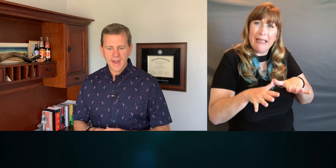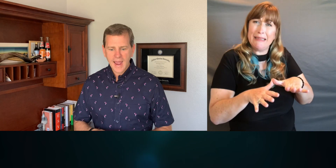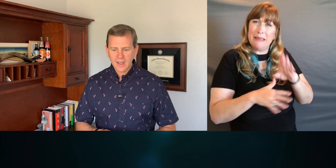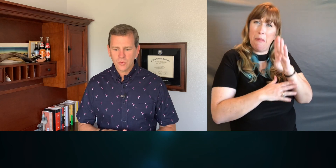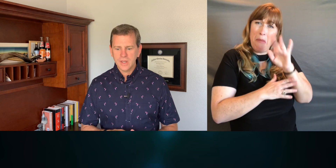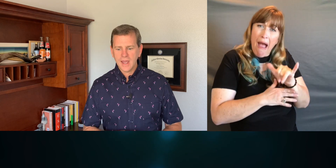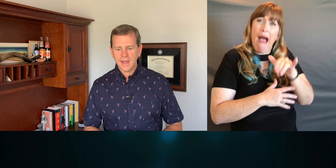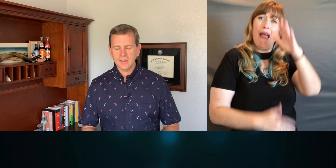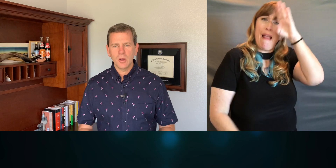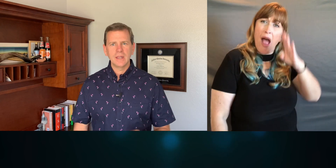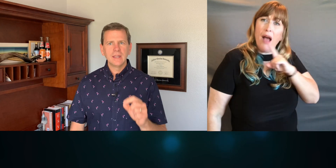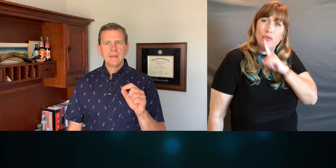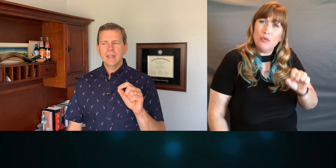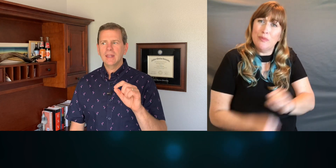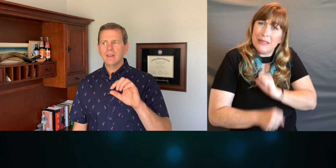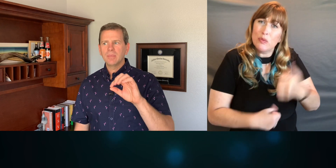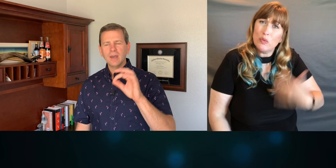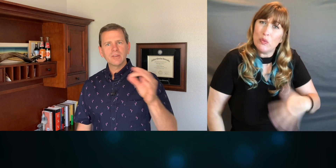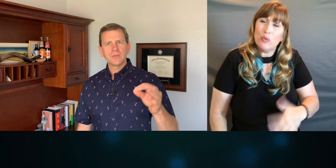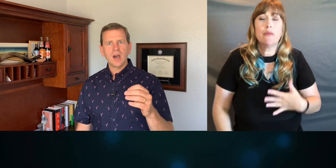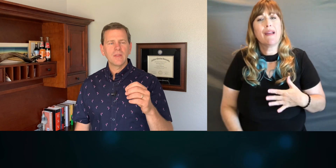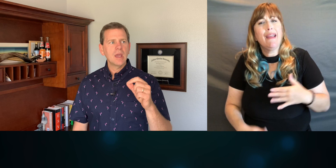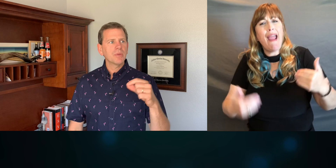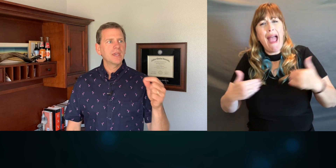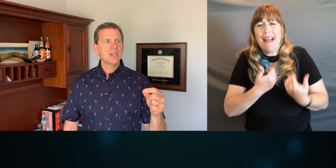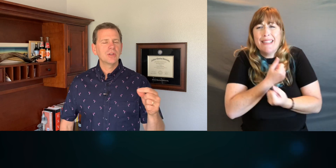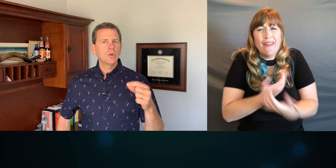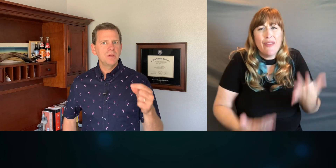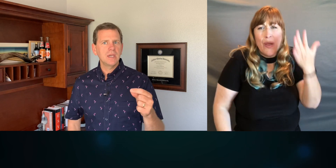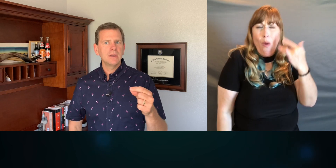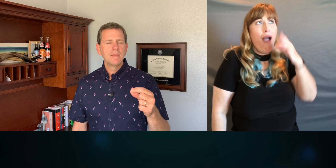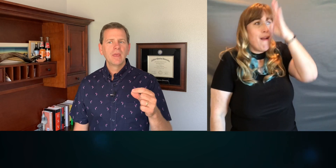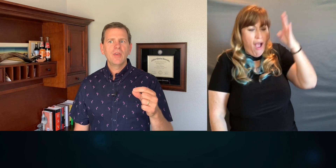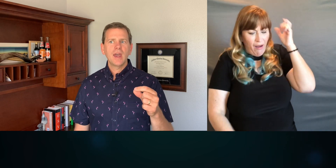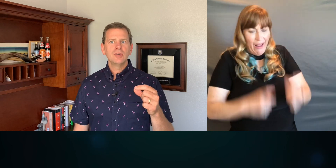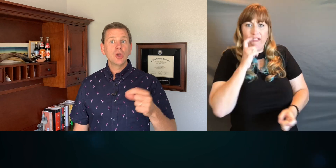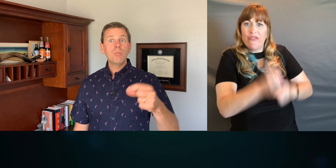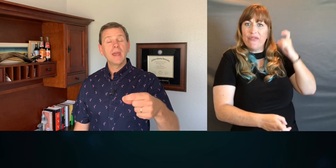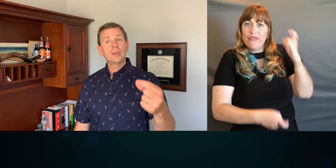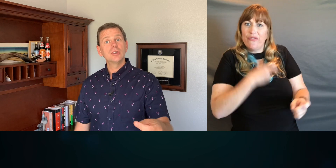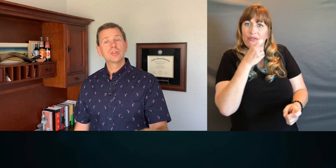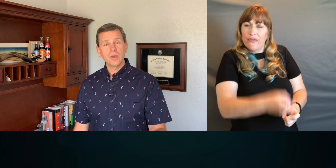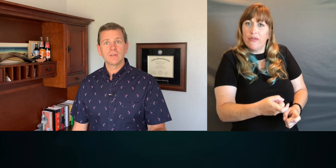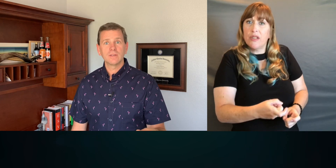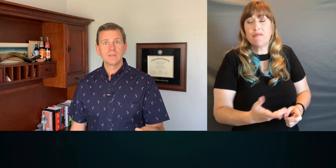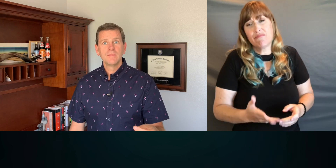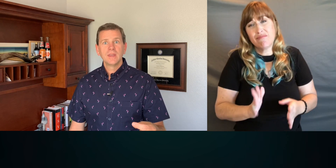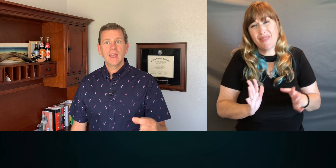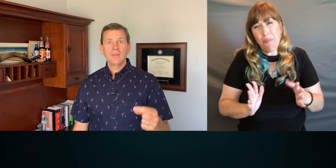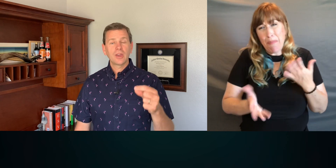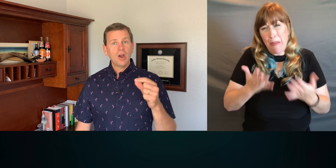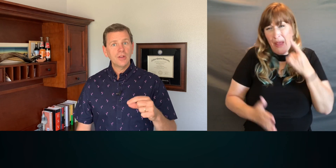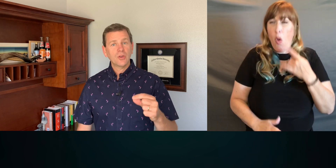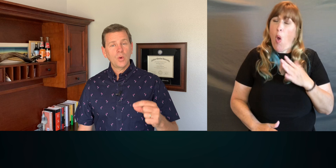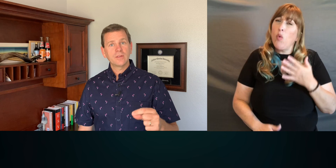That guy has what he has, you know, in because of God. And the implication would be that Job made good choices.